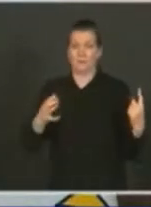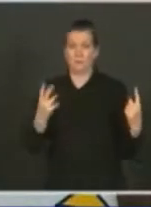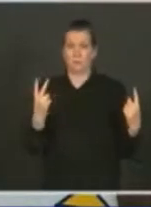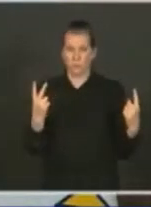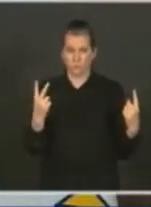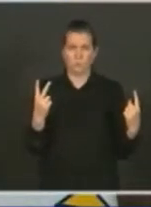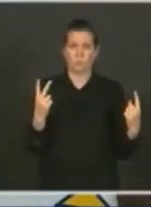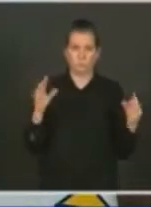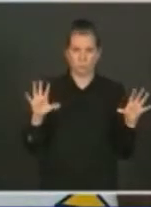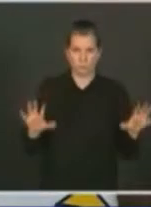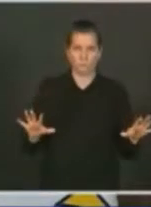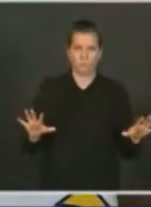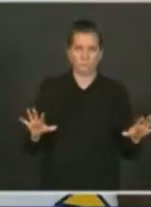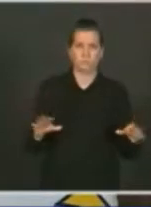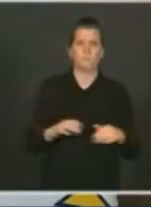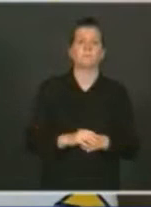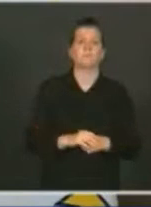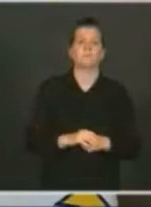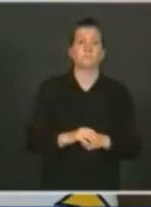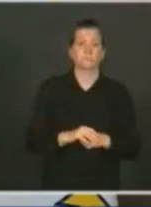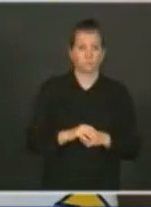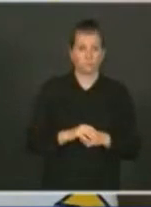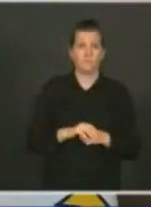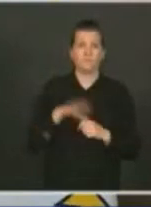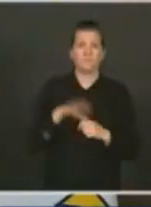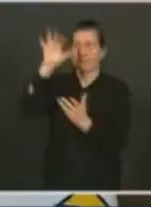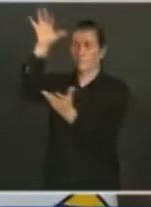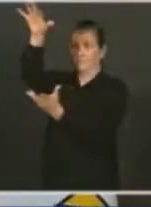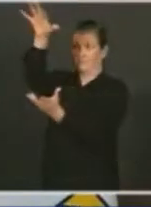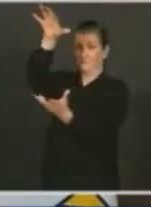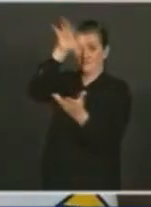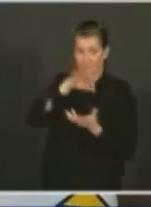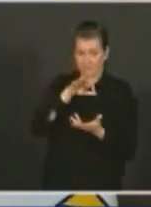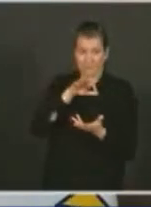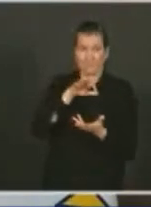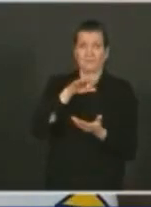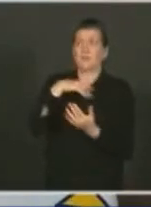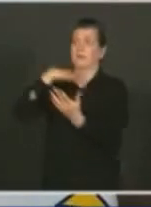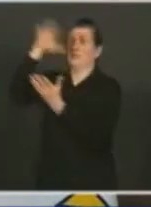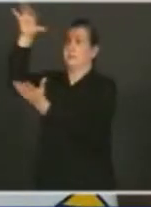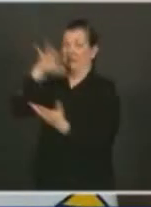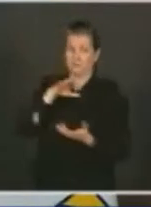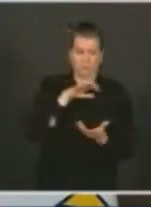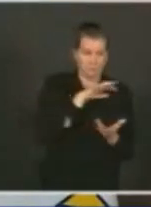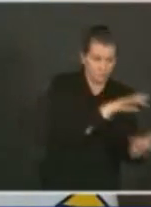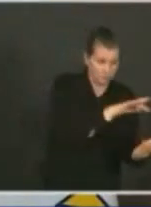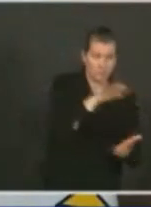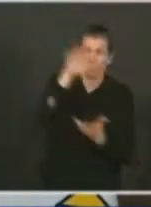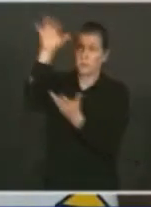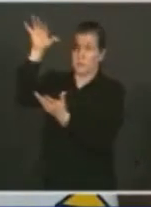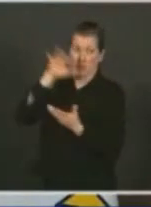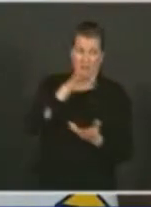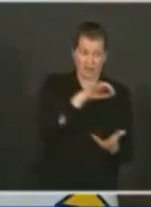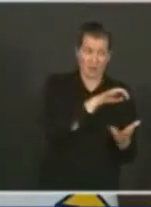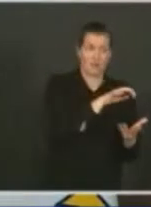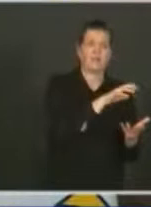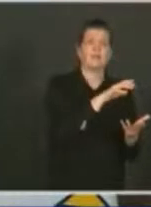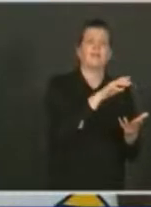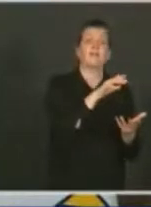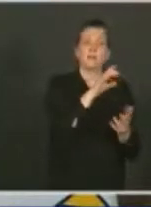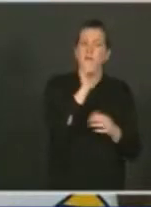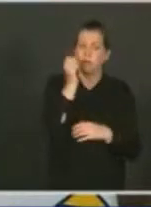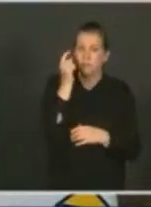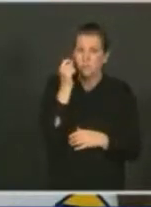initially, be coming to us in waves. So it's really important that we have priority, and we're going to be prioritizing based upon risk.